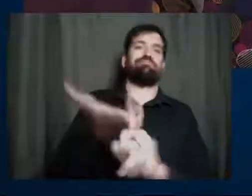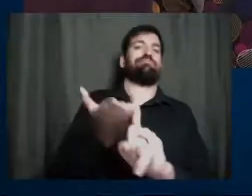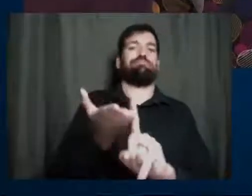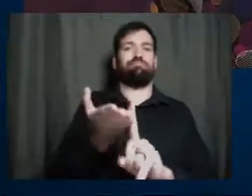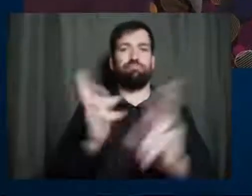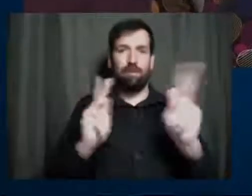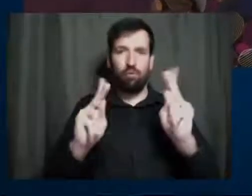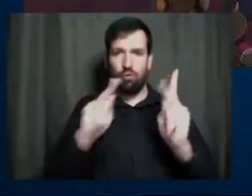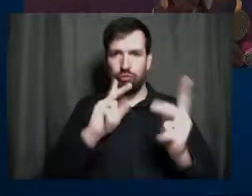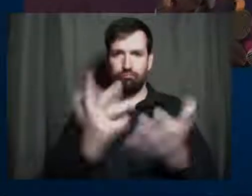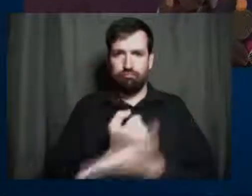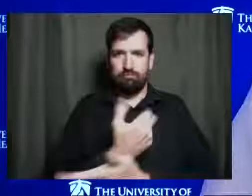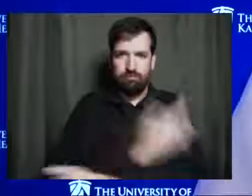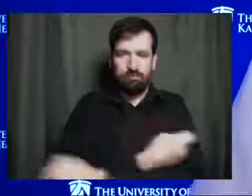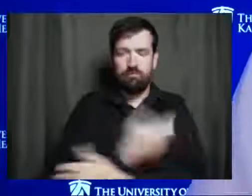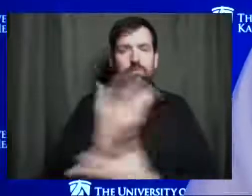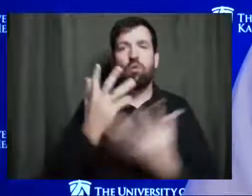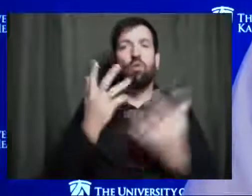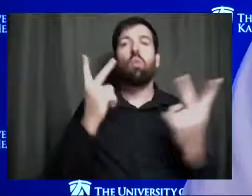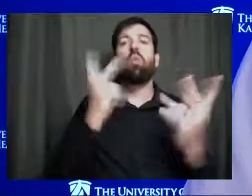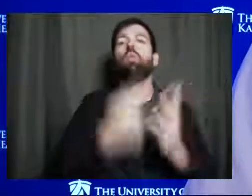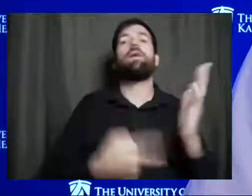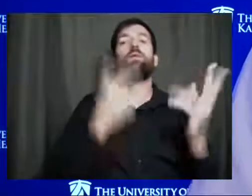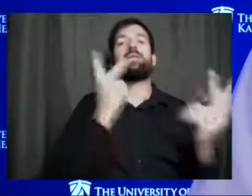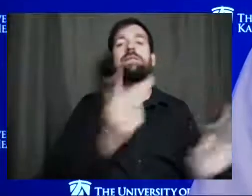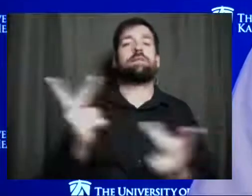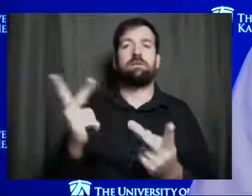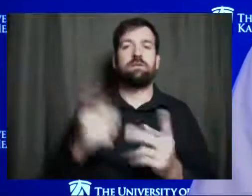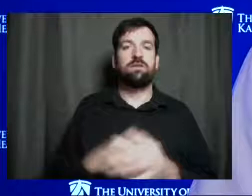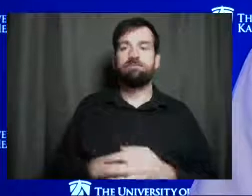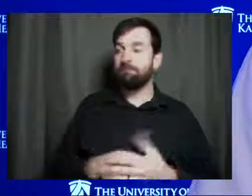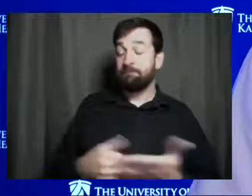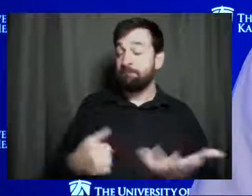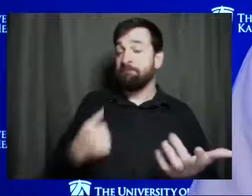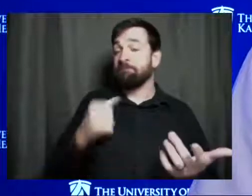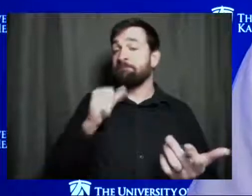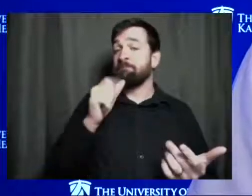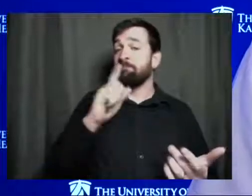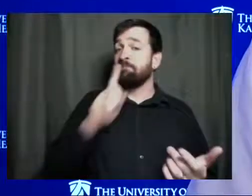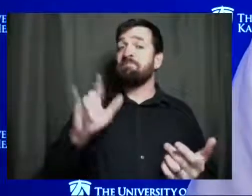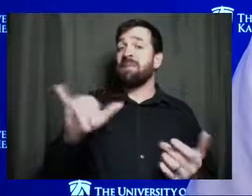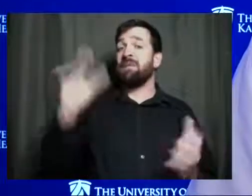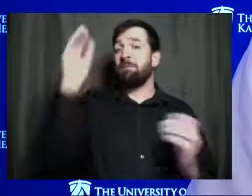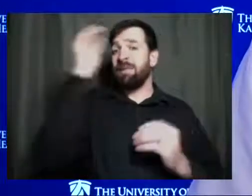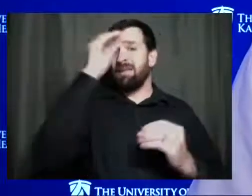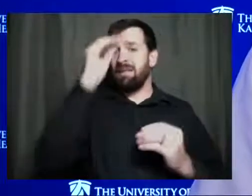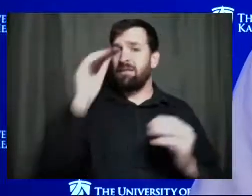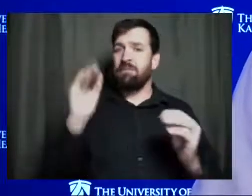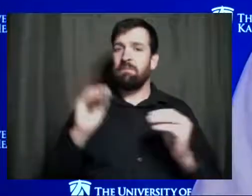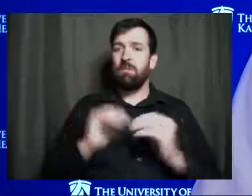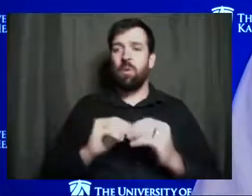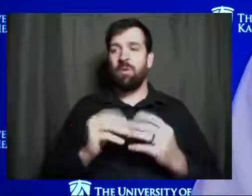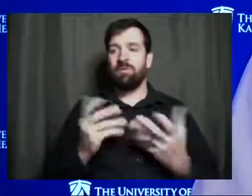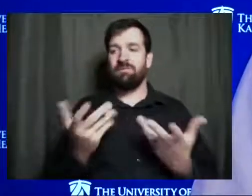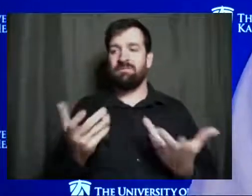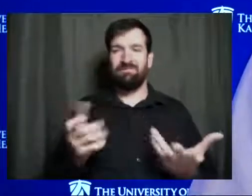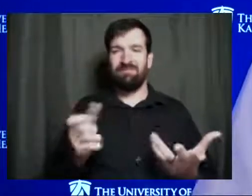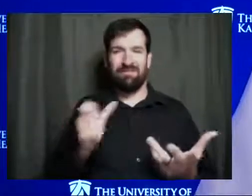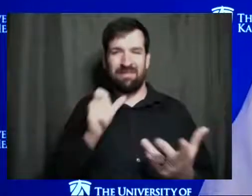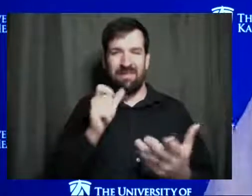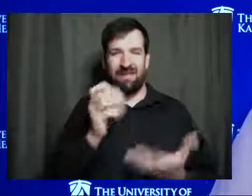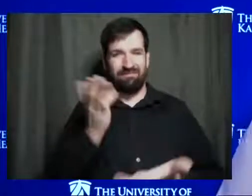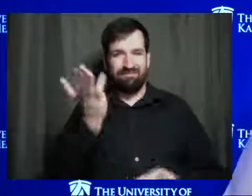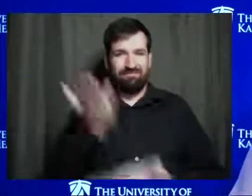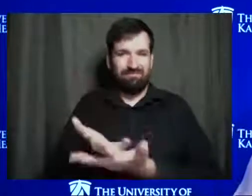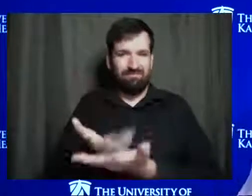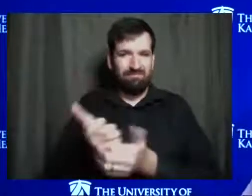seeing behind the scenes? Yeah, and I don't know about that. I think that opinion may be more uninformed by the data. From what I've seen